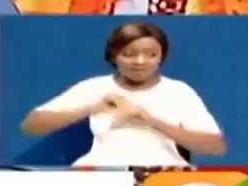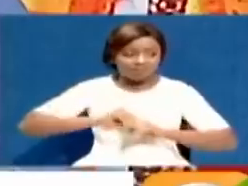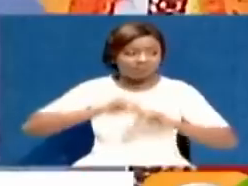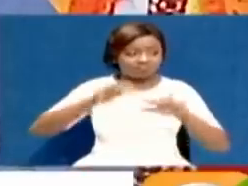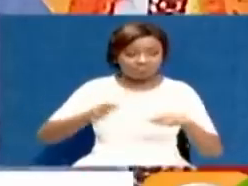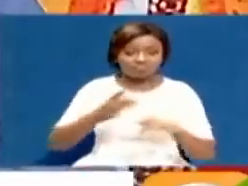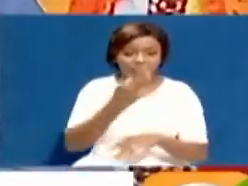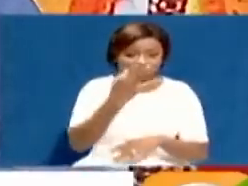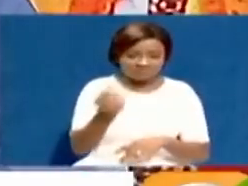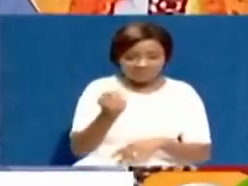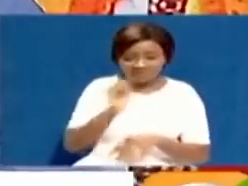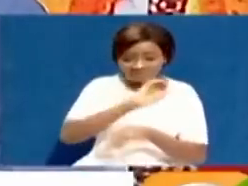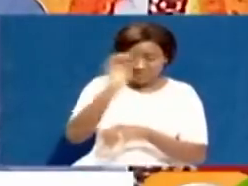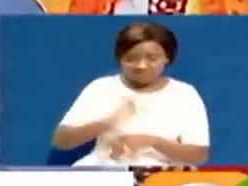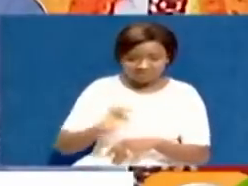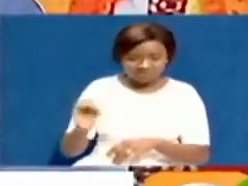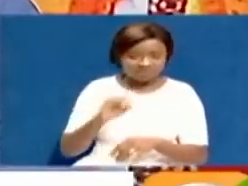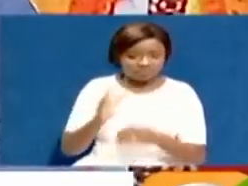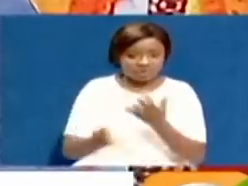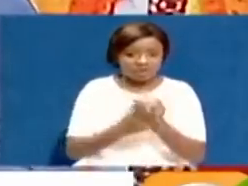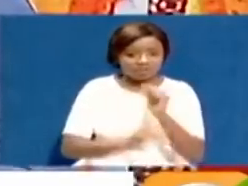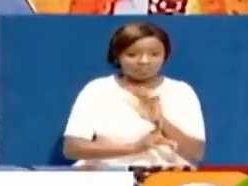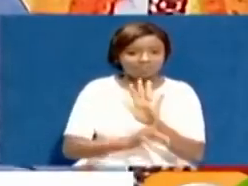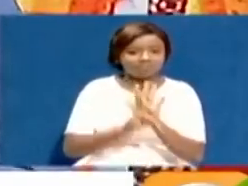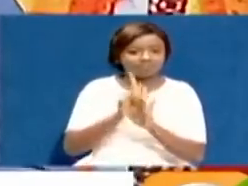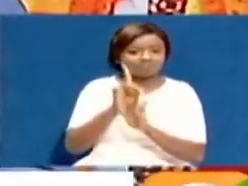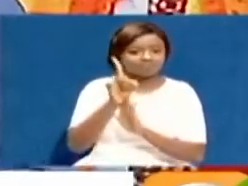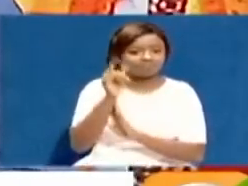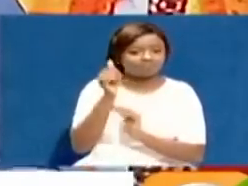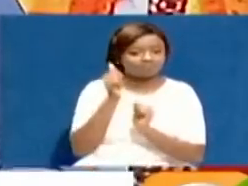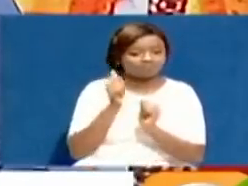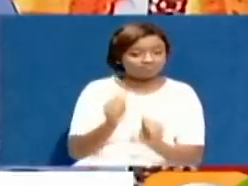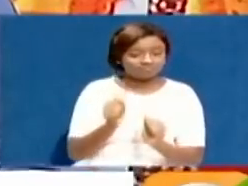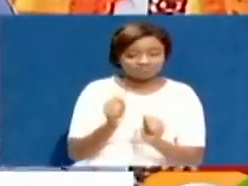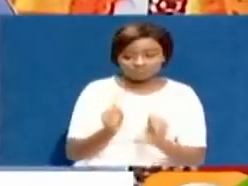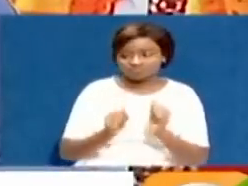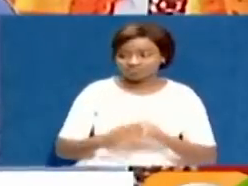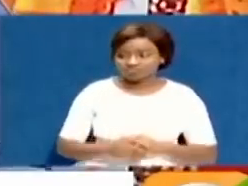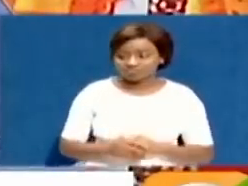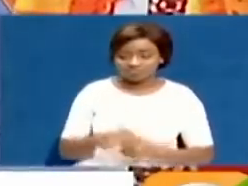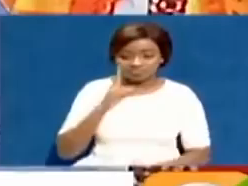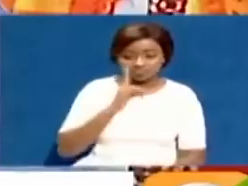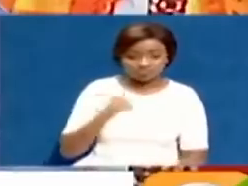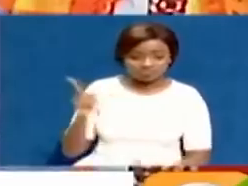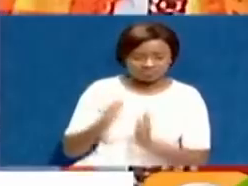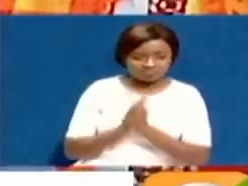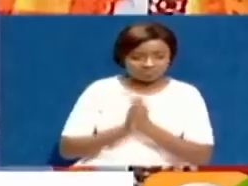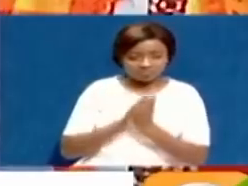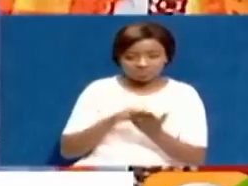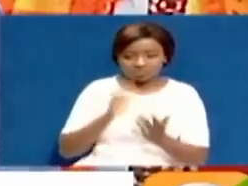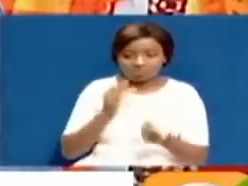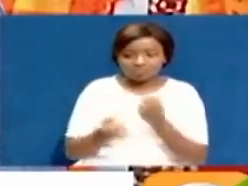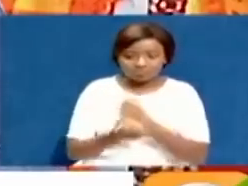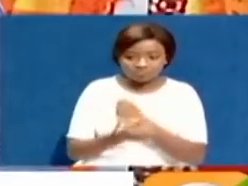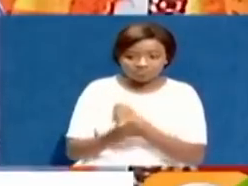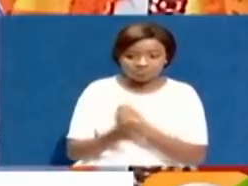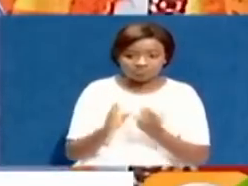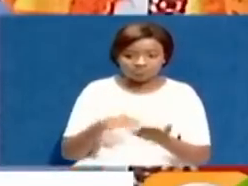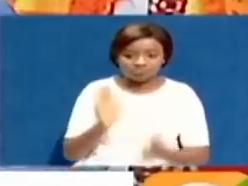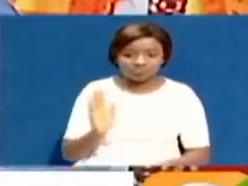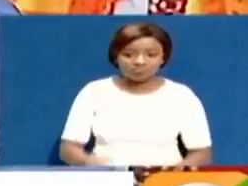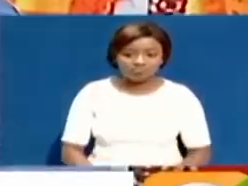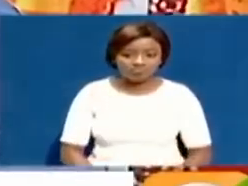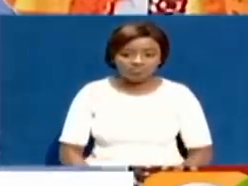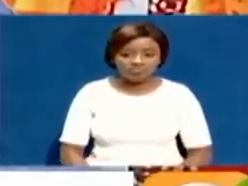to 35% would accelerate development at the grassroots. Let's get more from our very own Francis